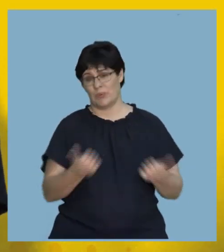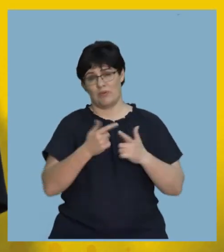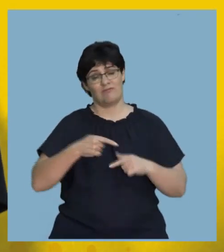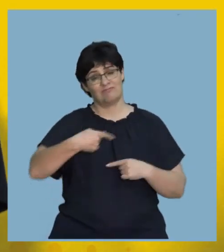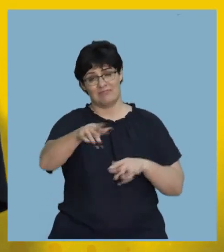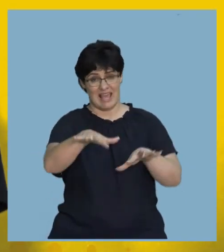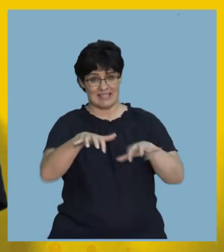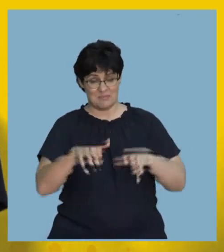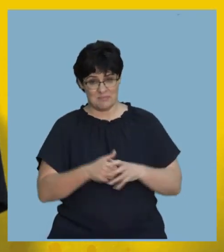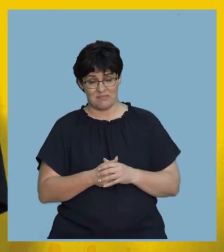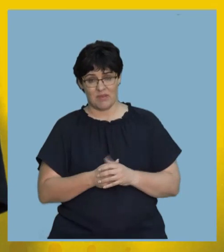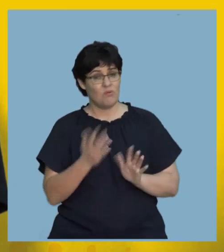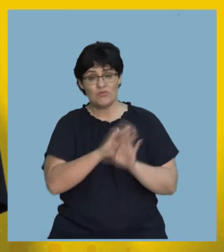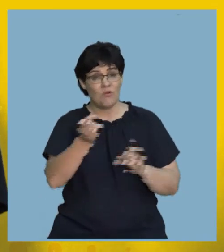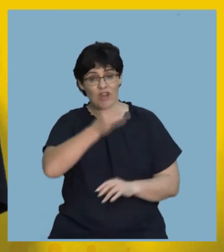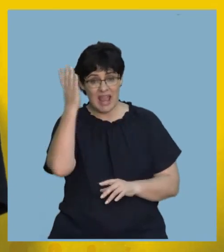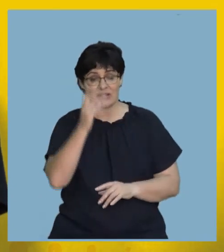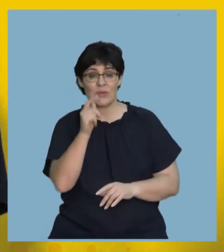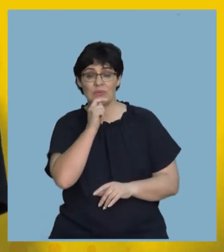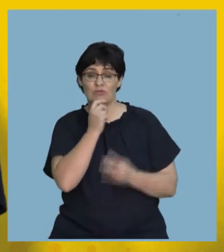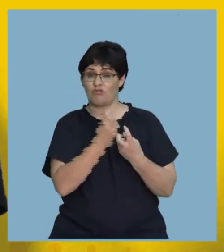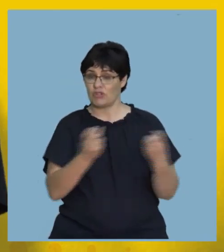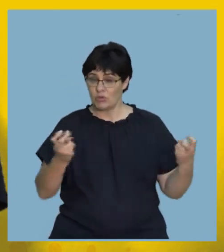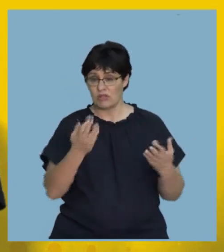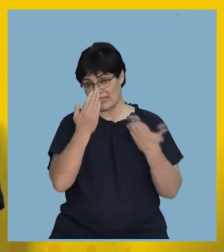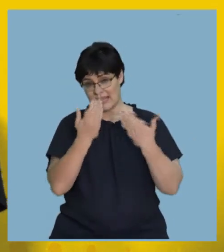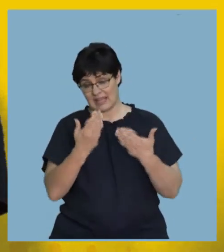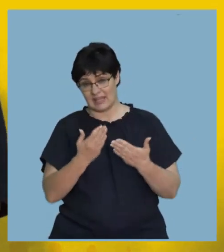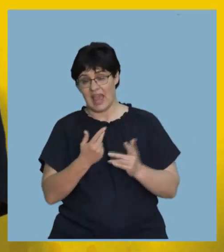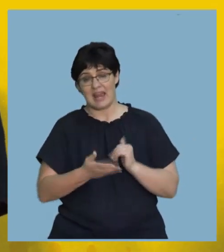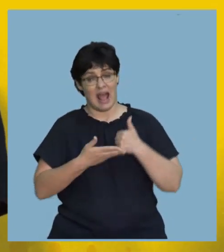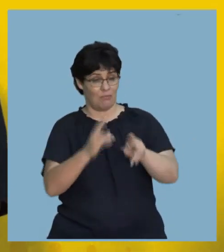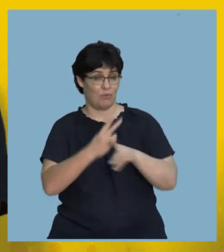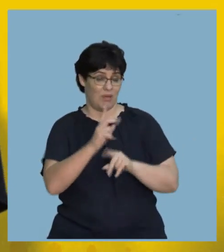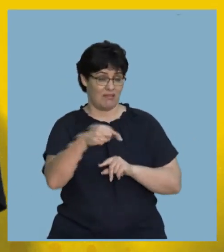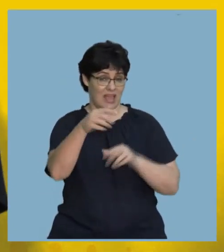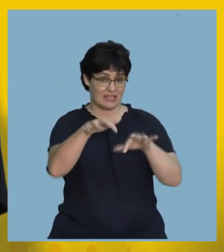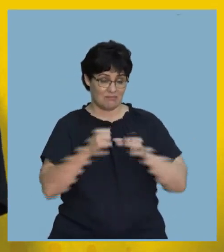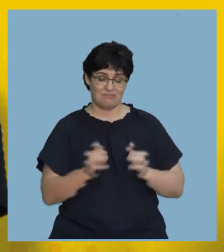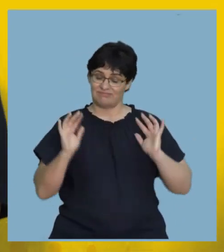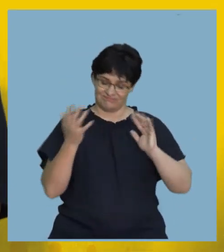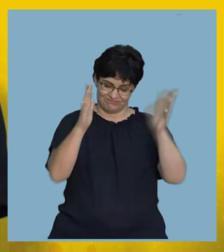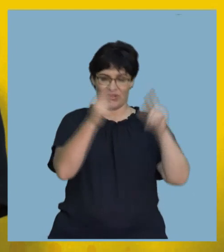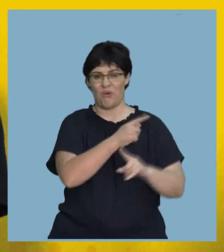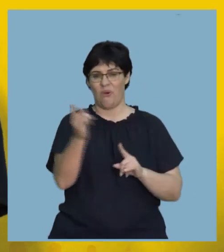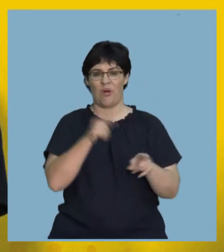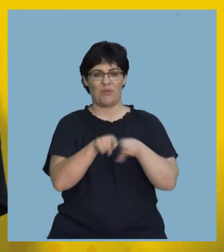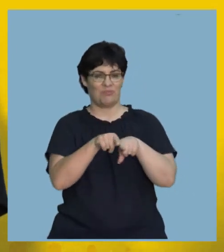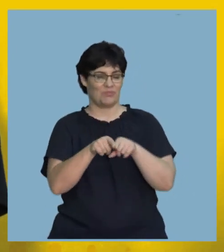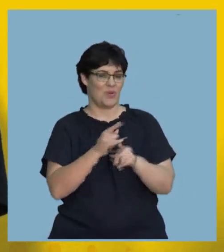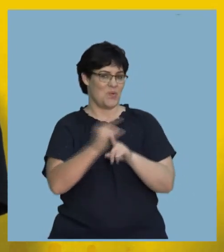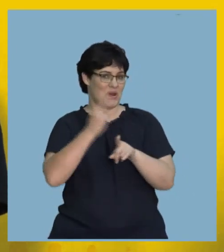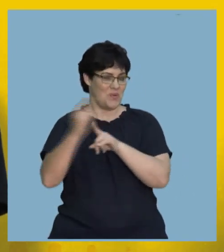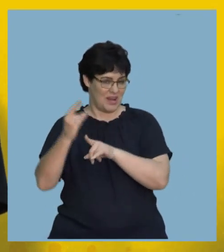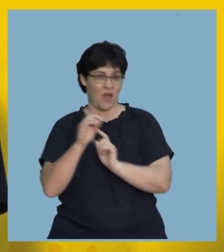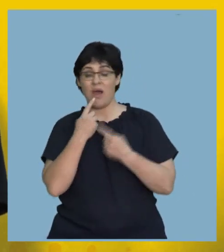the exams. Please don't forget to use our resources to study and help you prepare. Congratulations to all of our competition winners who will